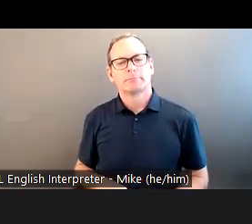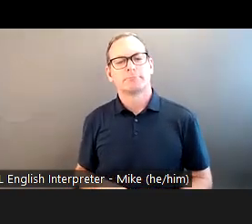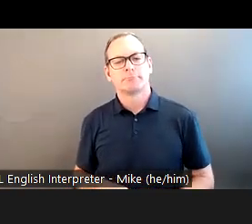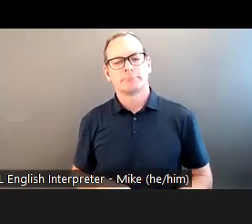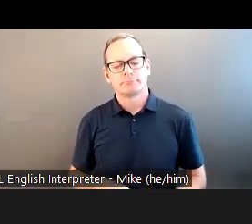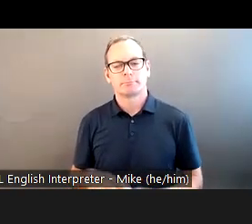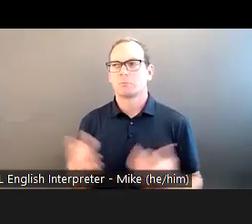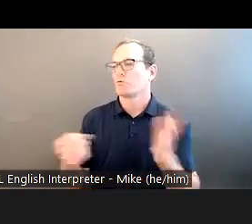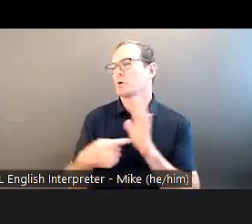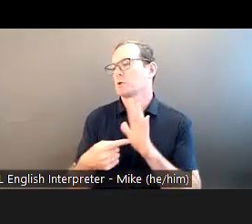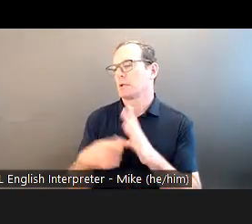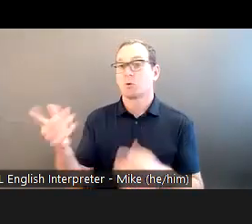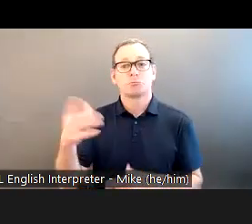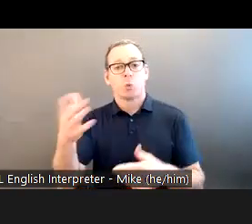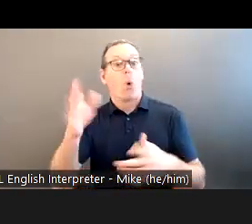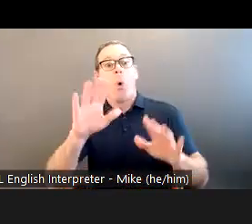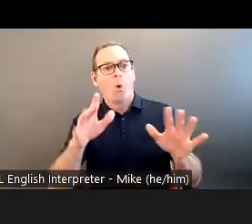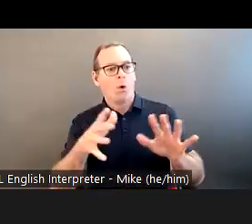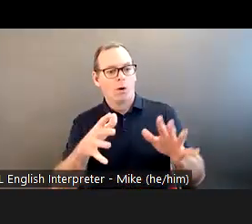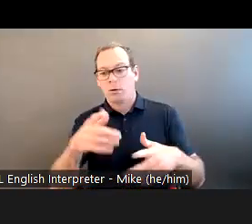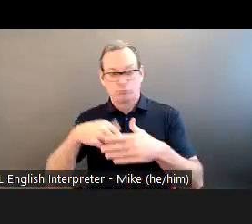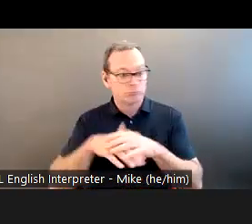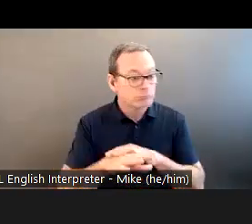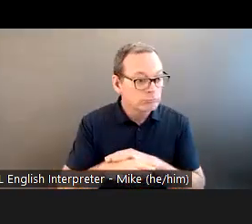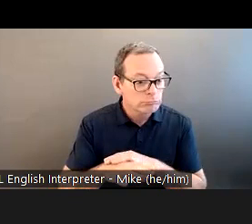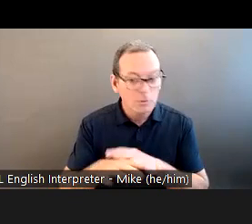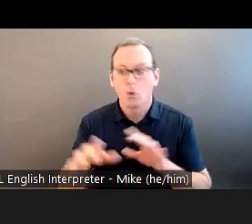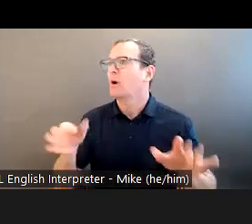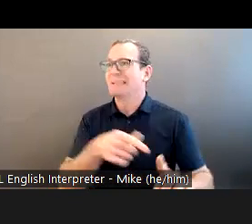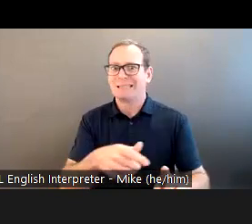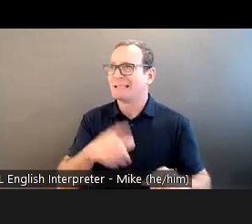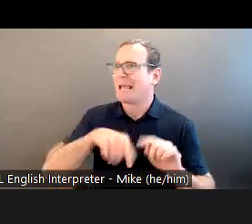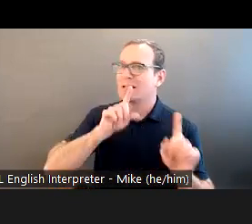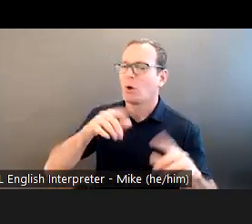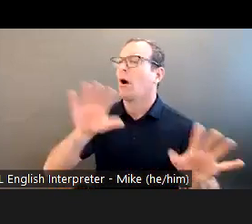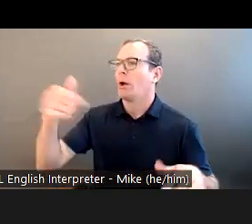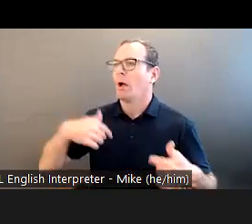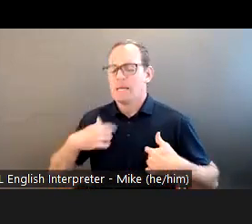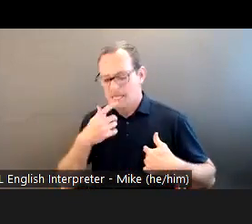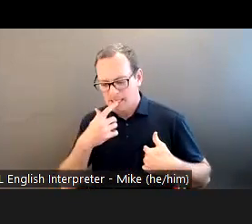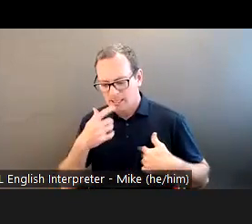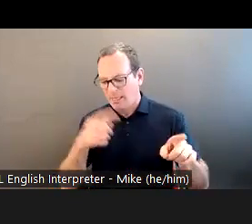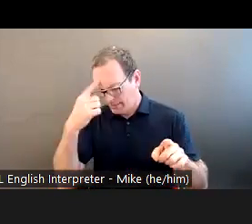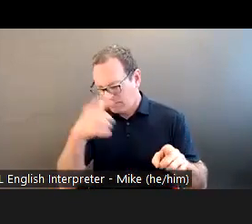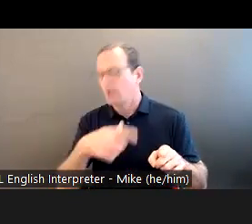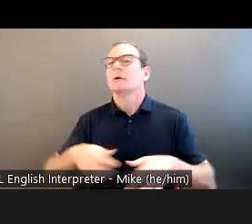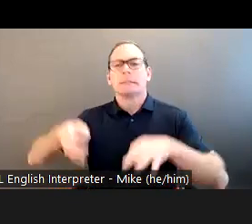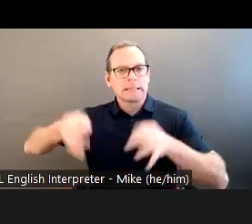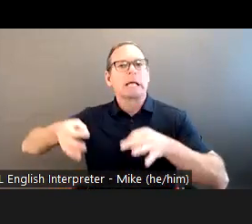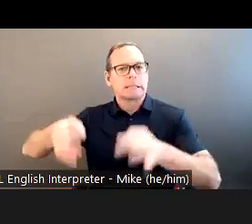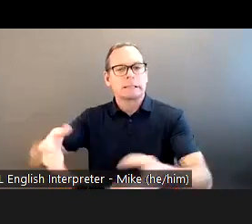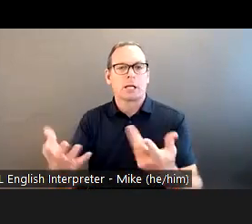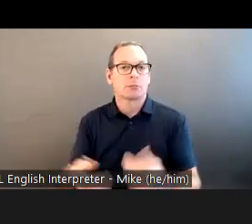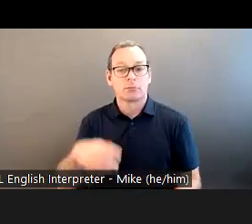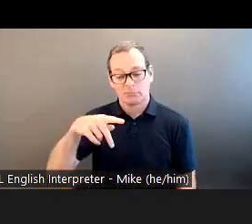for them, and then your parent's fine and you don't have to do the role ever again. Or you could end up acting as an attorney for 5-10